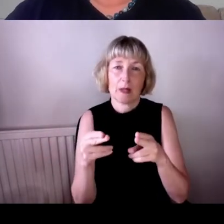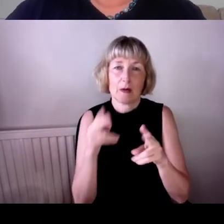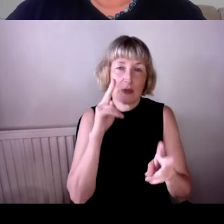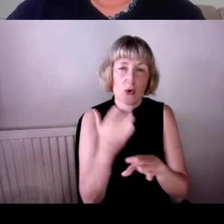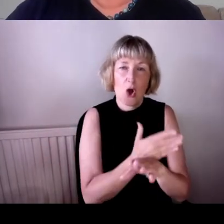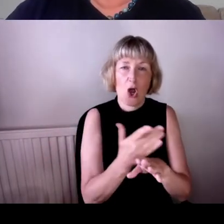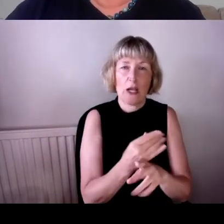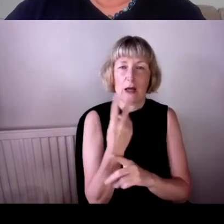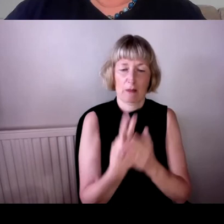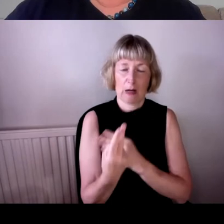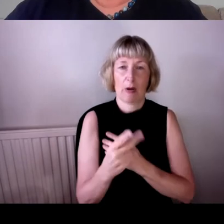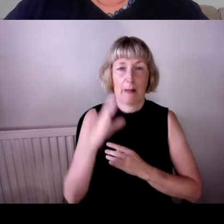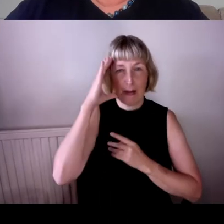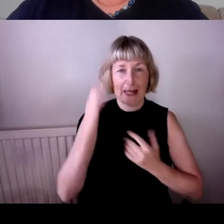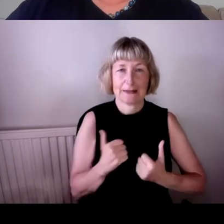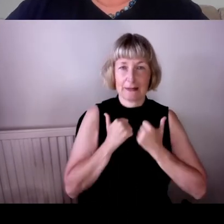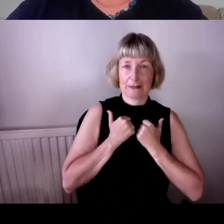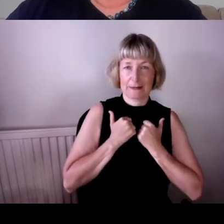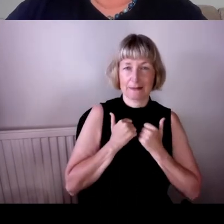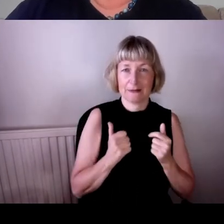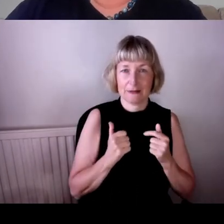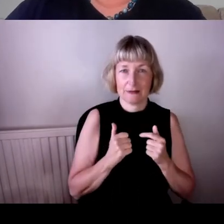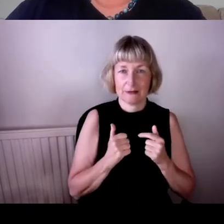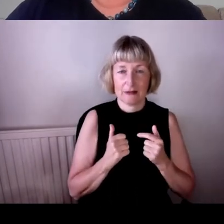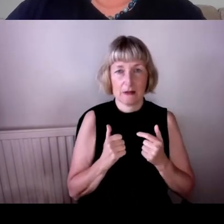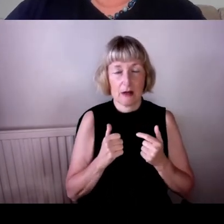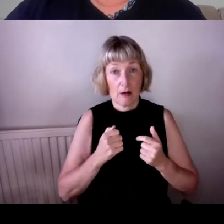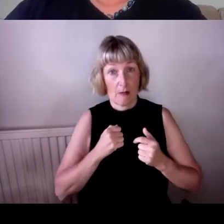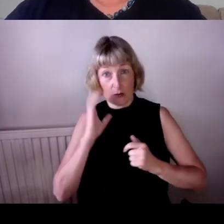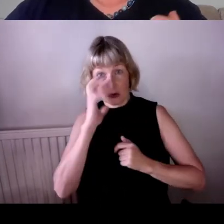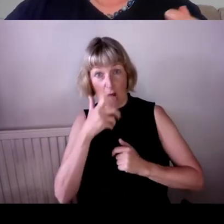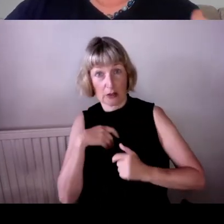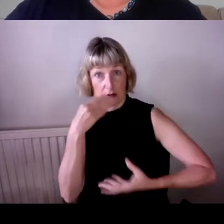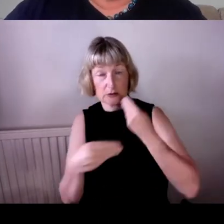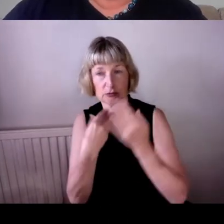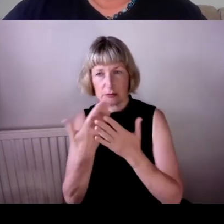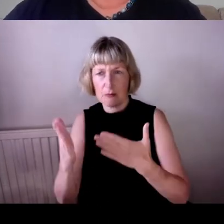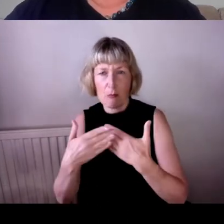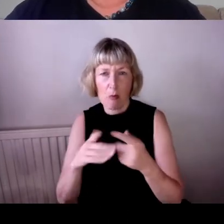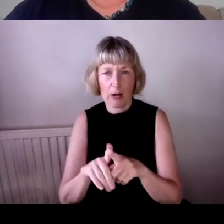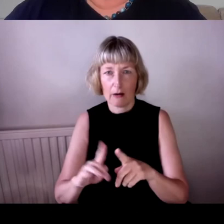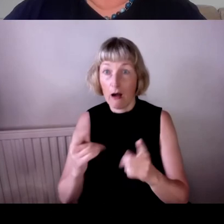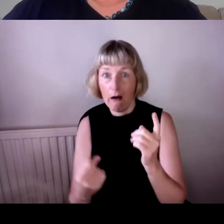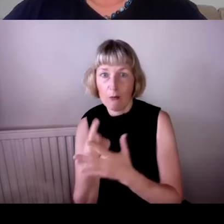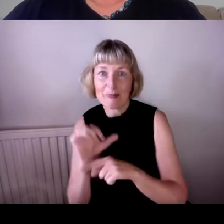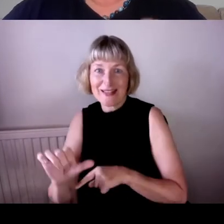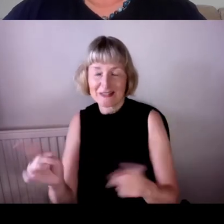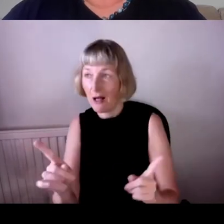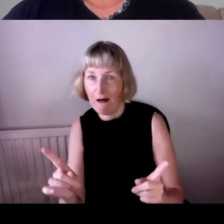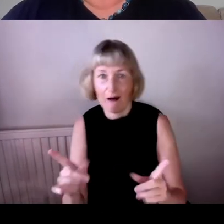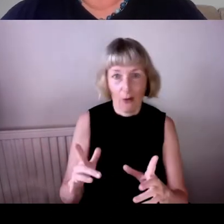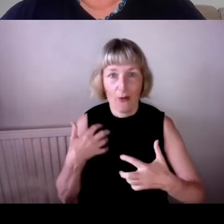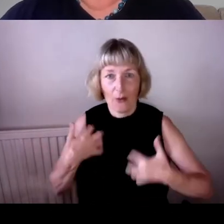breath description. It's much more, what's going to happen next description. It's, you know, you've got to keep people in the moment of